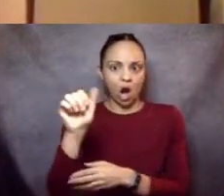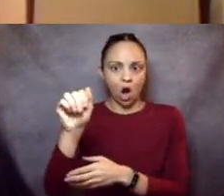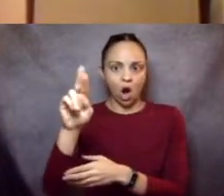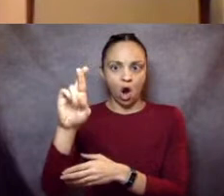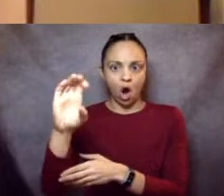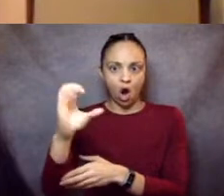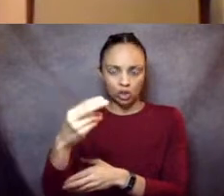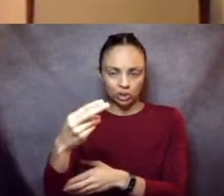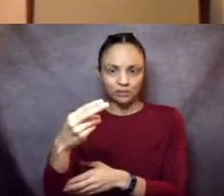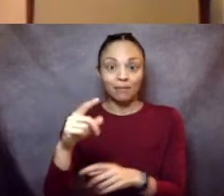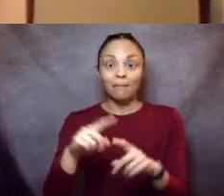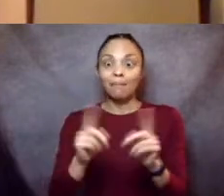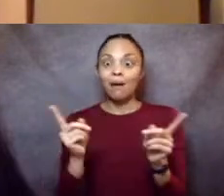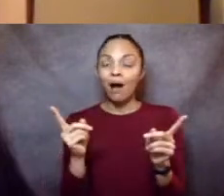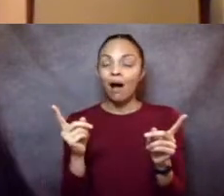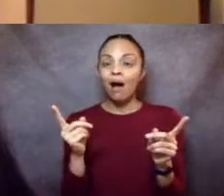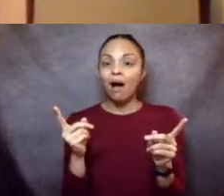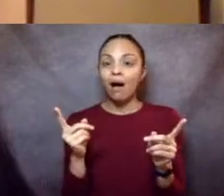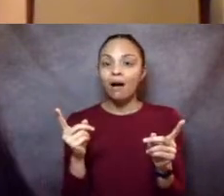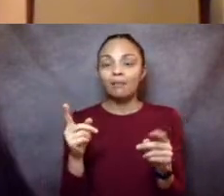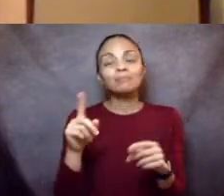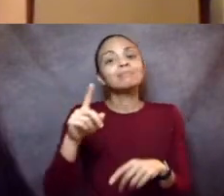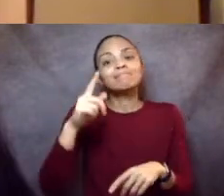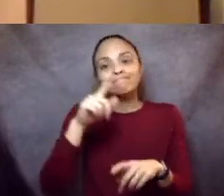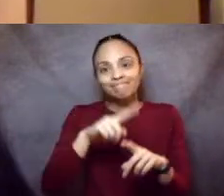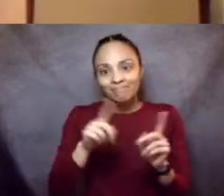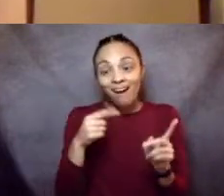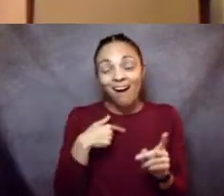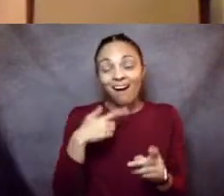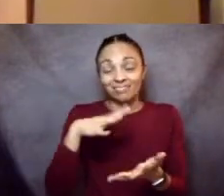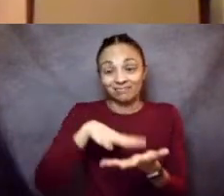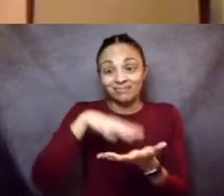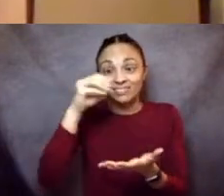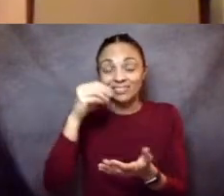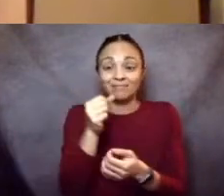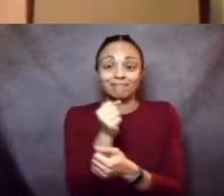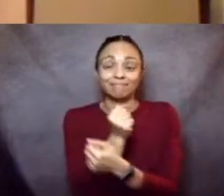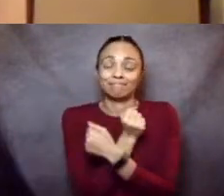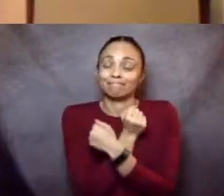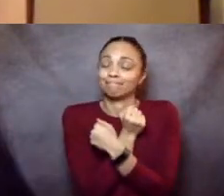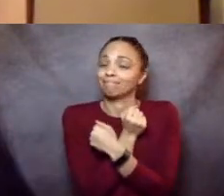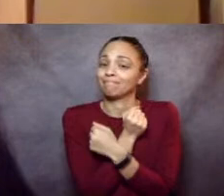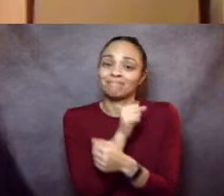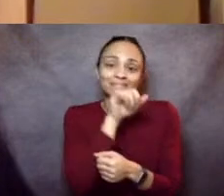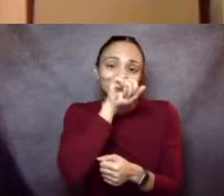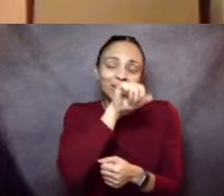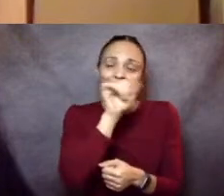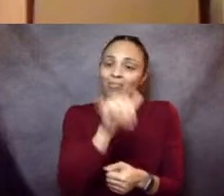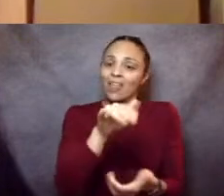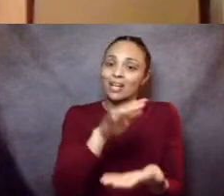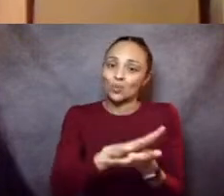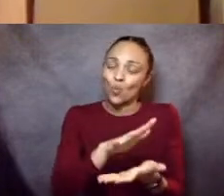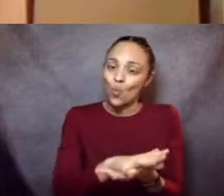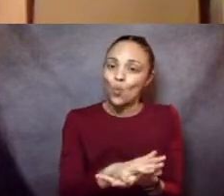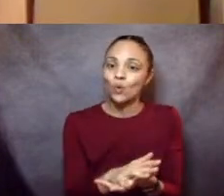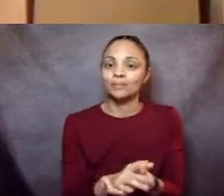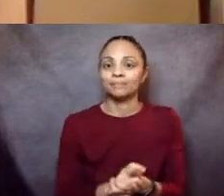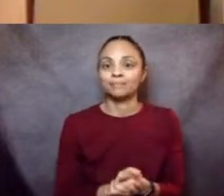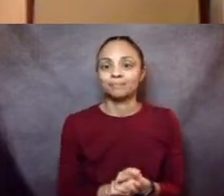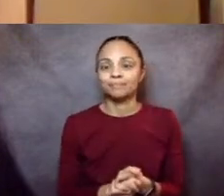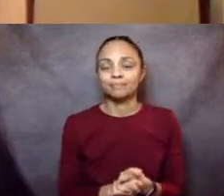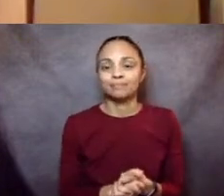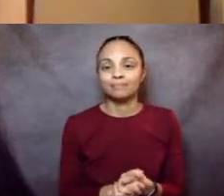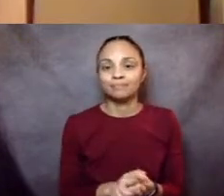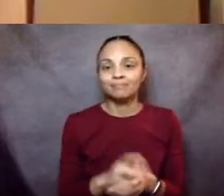secondly, have any kind of ability within it. But again, as an African-American